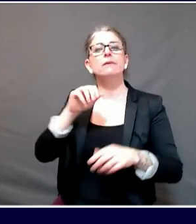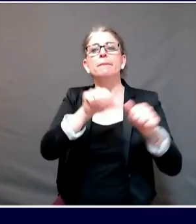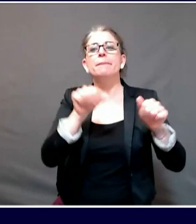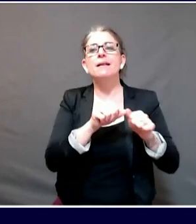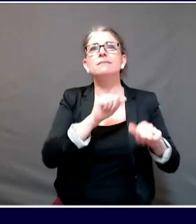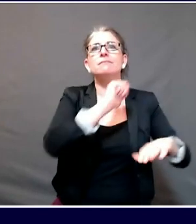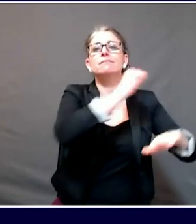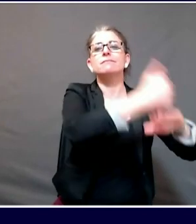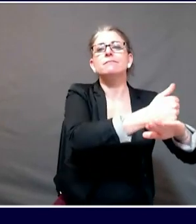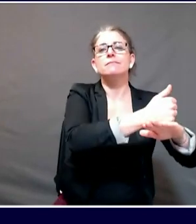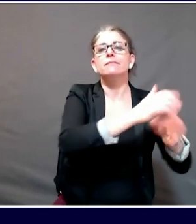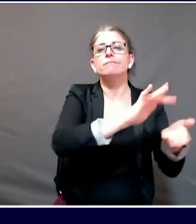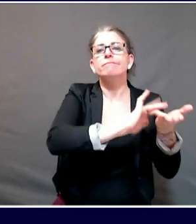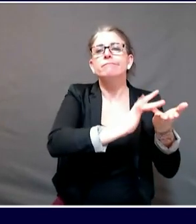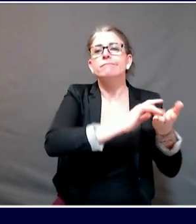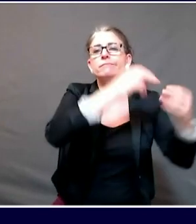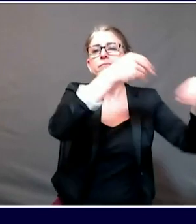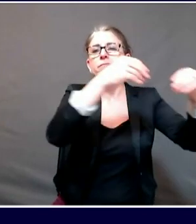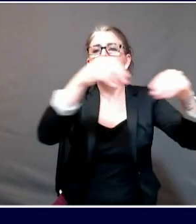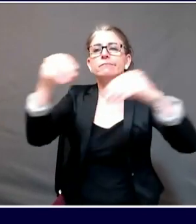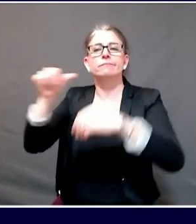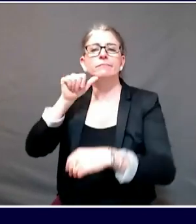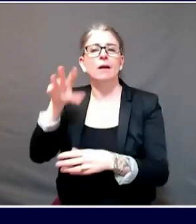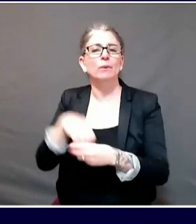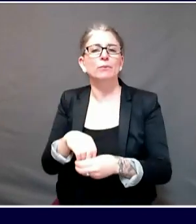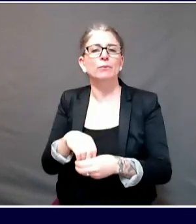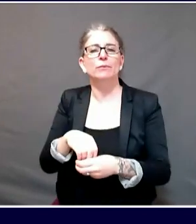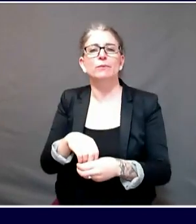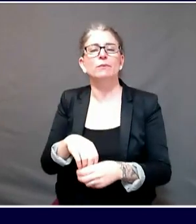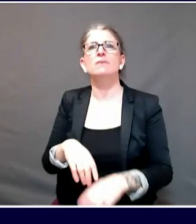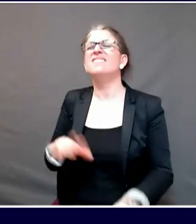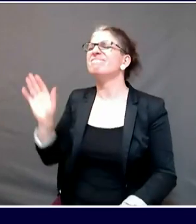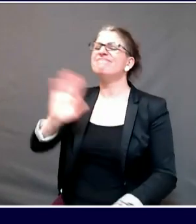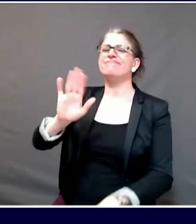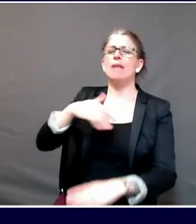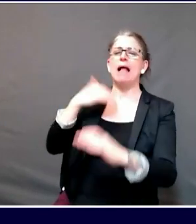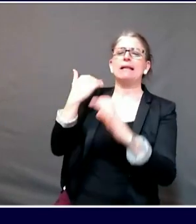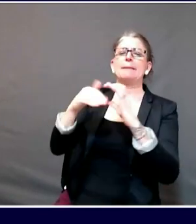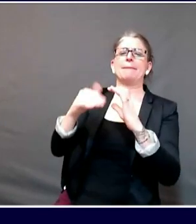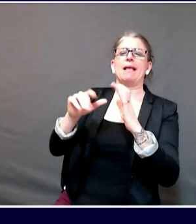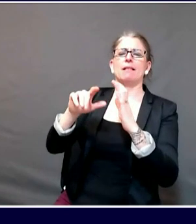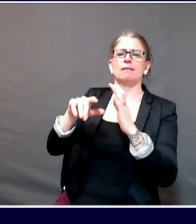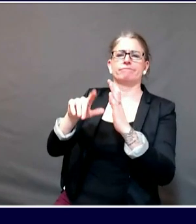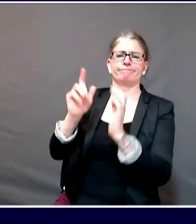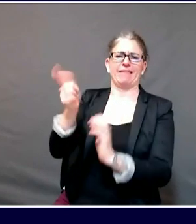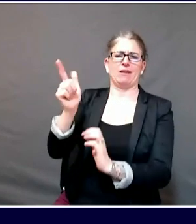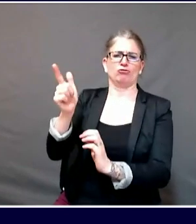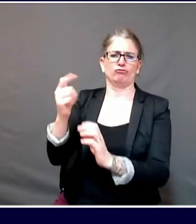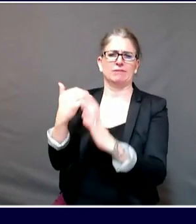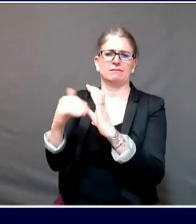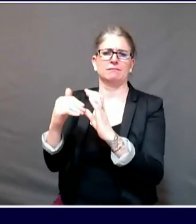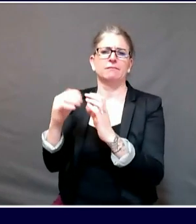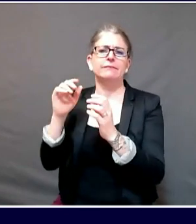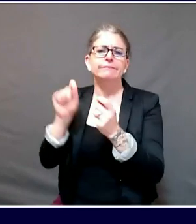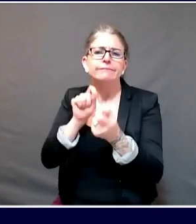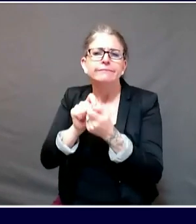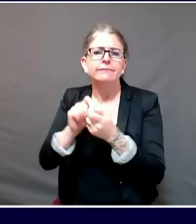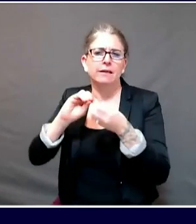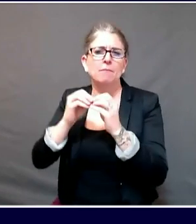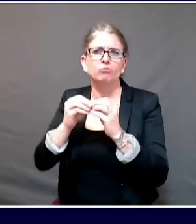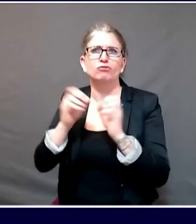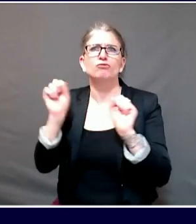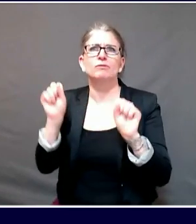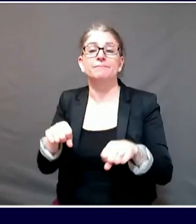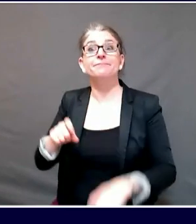of the long-term care pharmacy program. That was a separate allocation that states were required to make if they elected